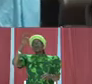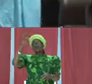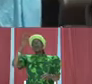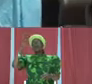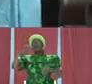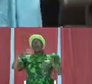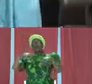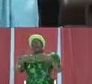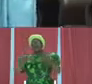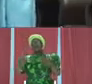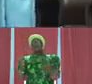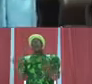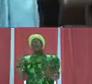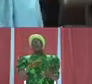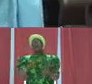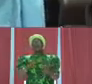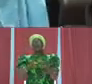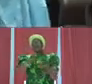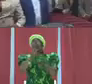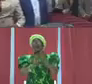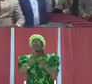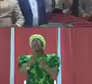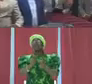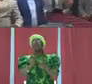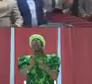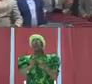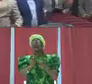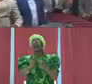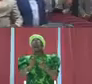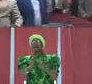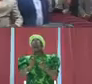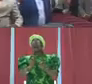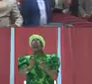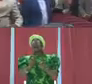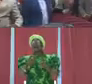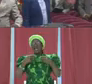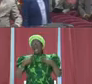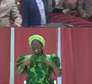Give us extraordinary health,